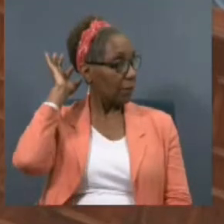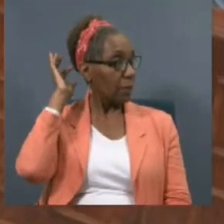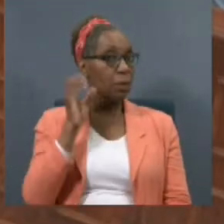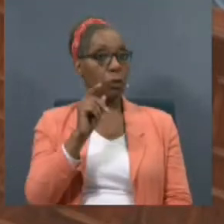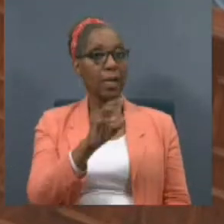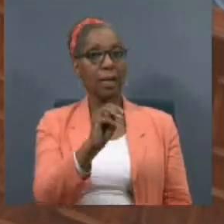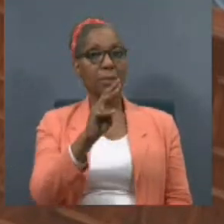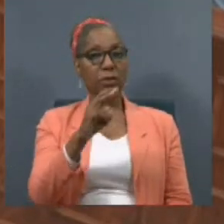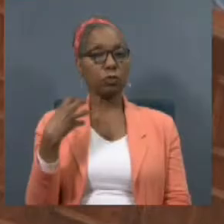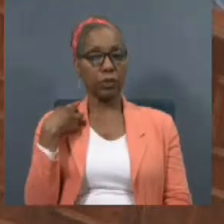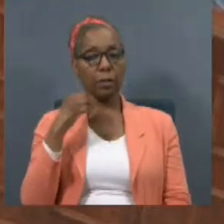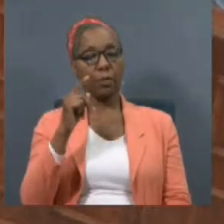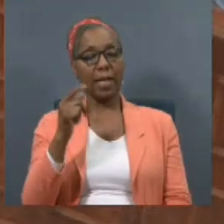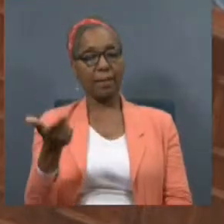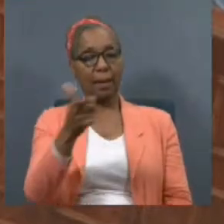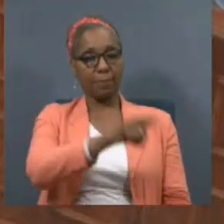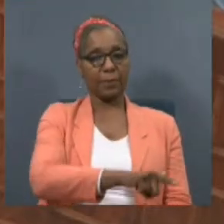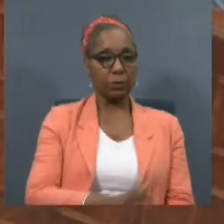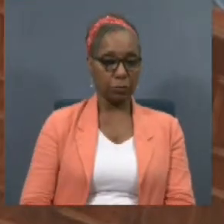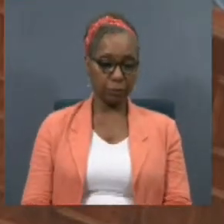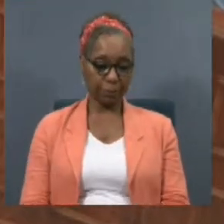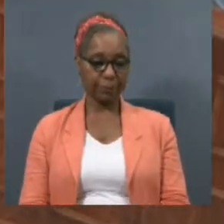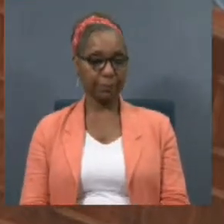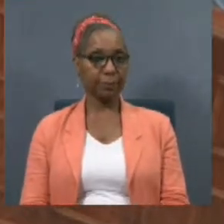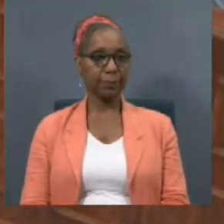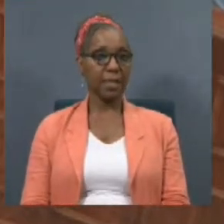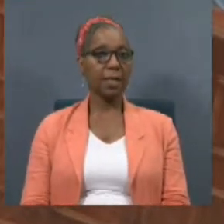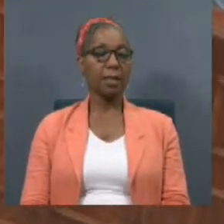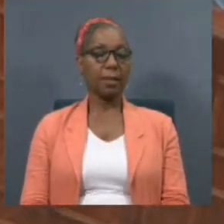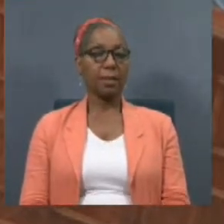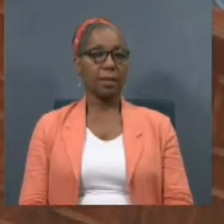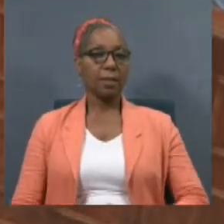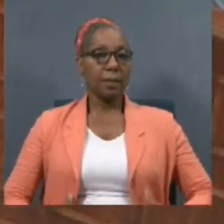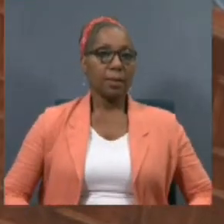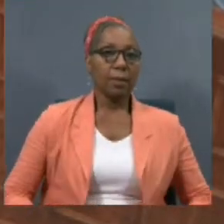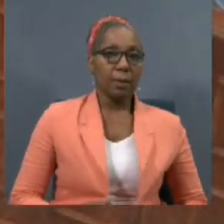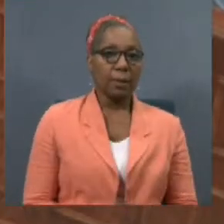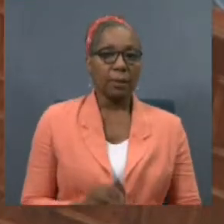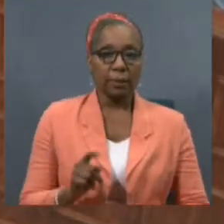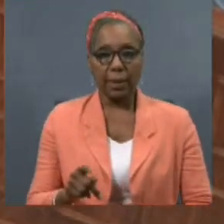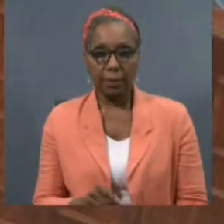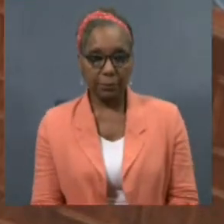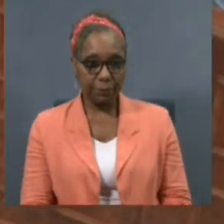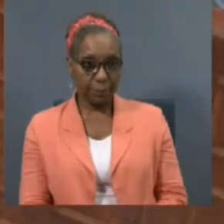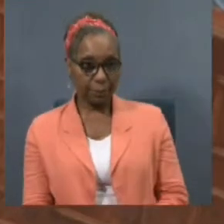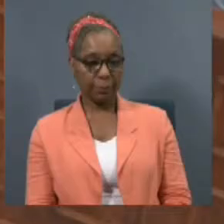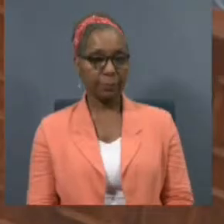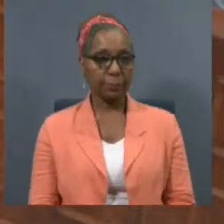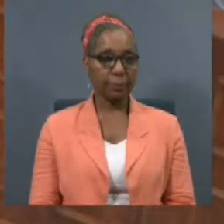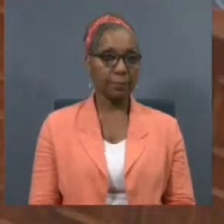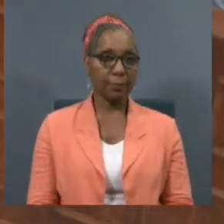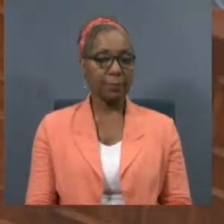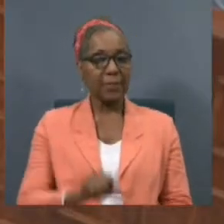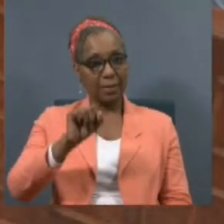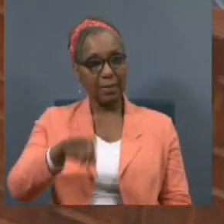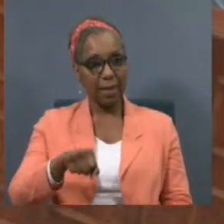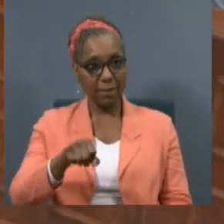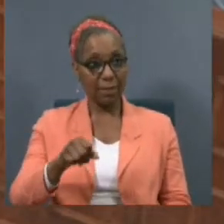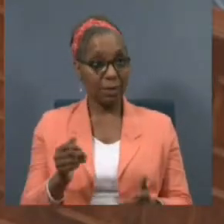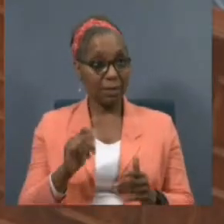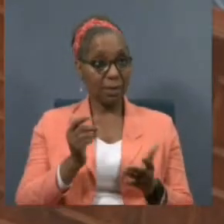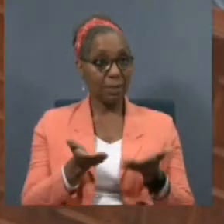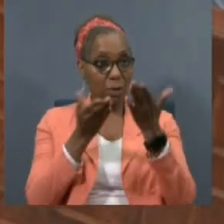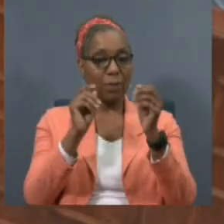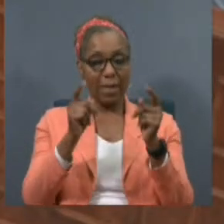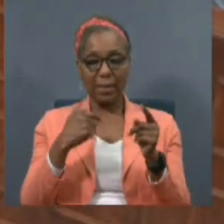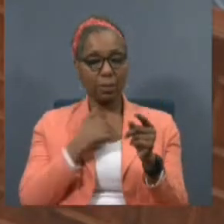Mr. Chair, I'm gonna hand it back over to you. No. Yeah, motion. Entertain a motion. Yeah. No, I had. Sorry